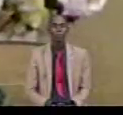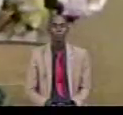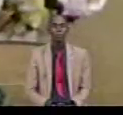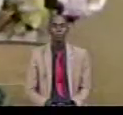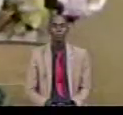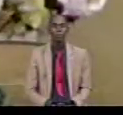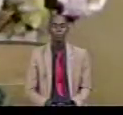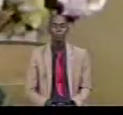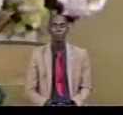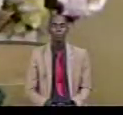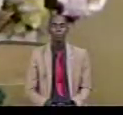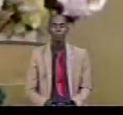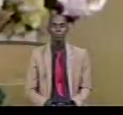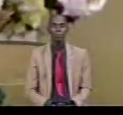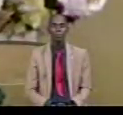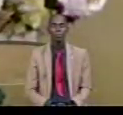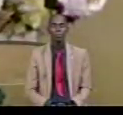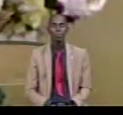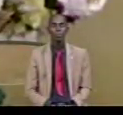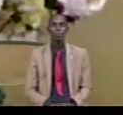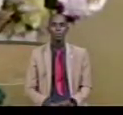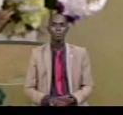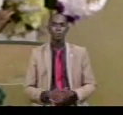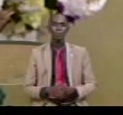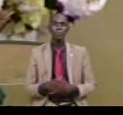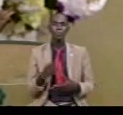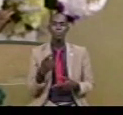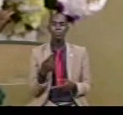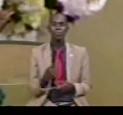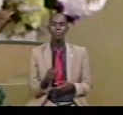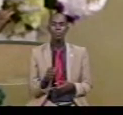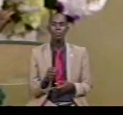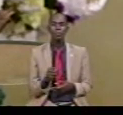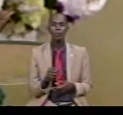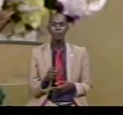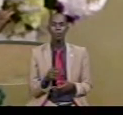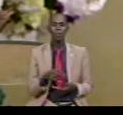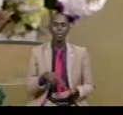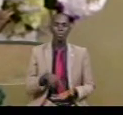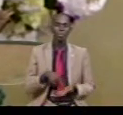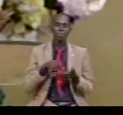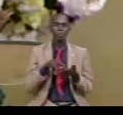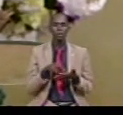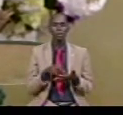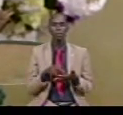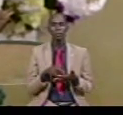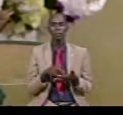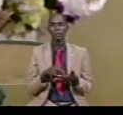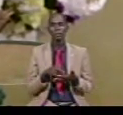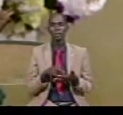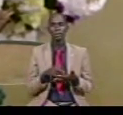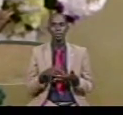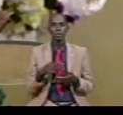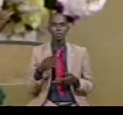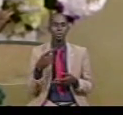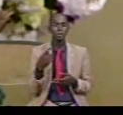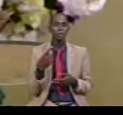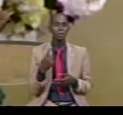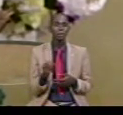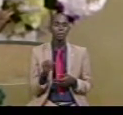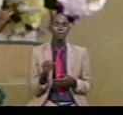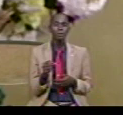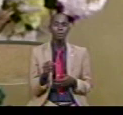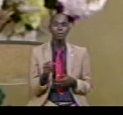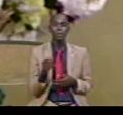On behalf of the Association of Evangelicals in Africa, AEA,